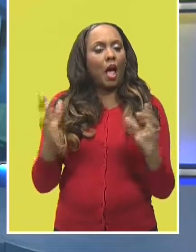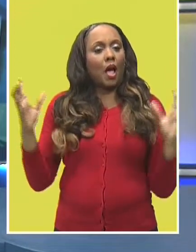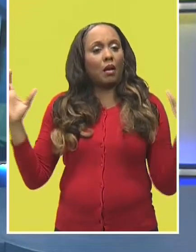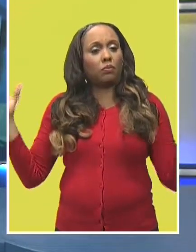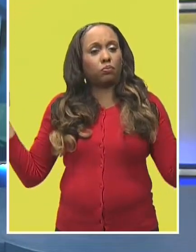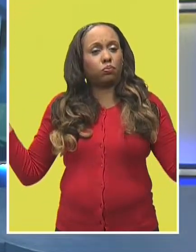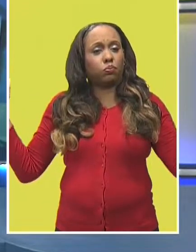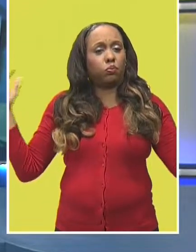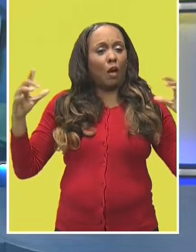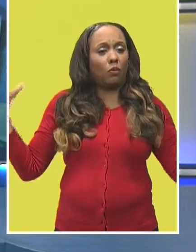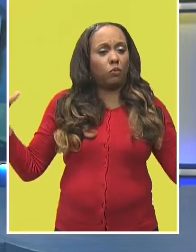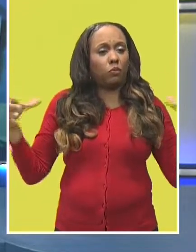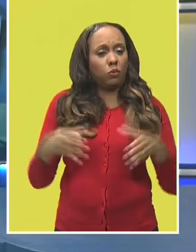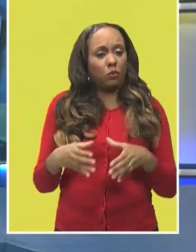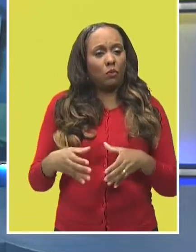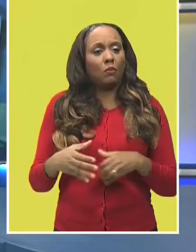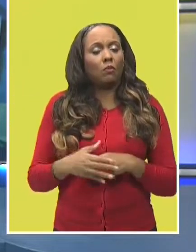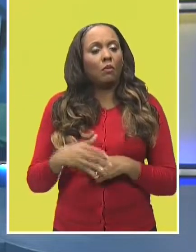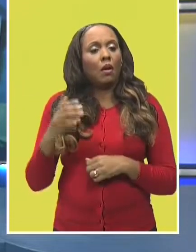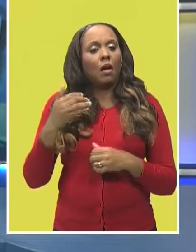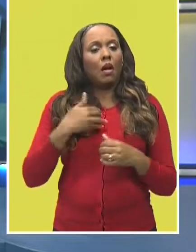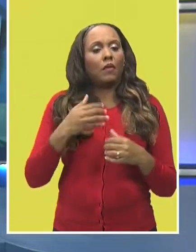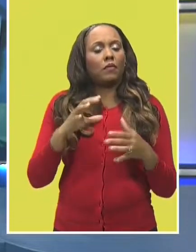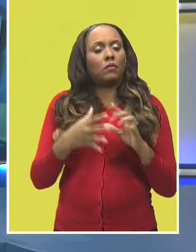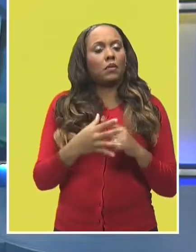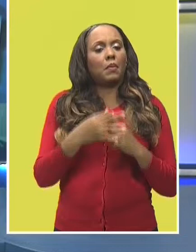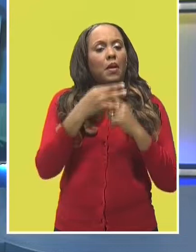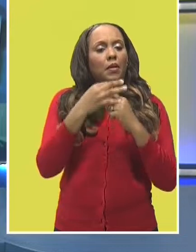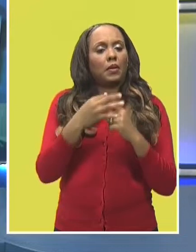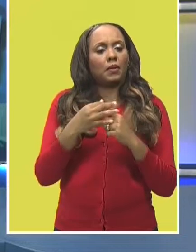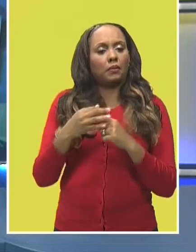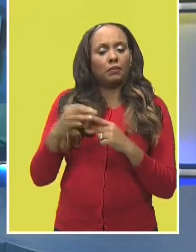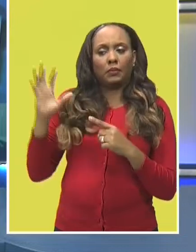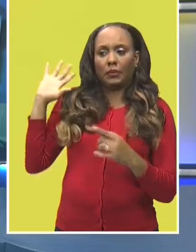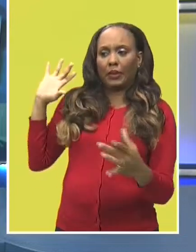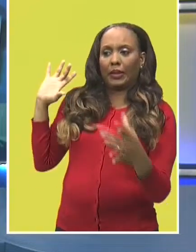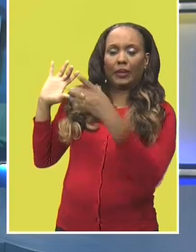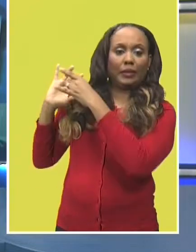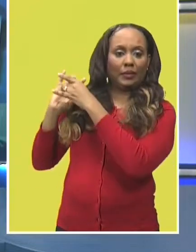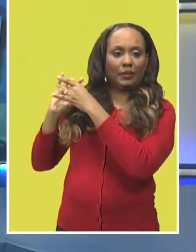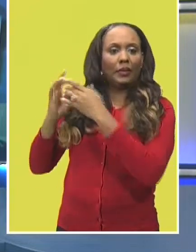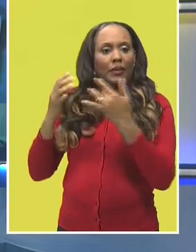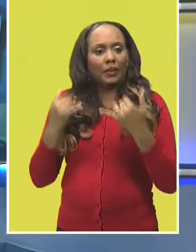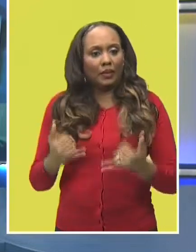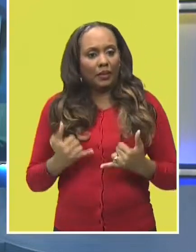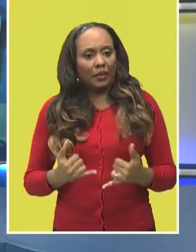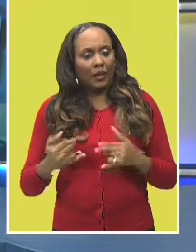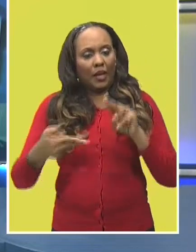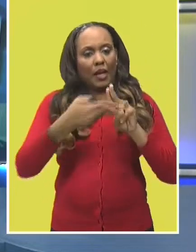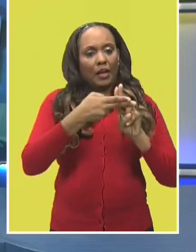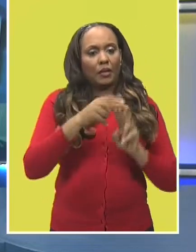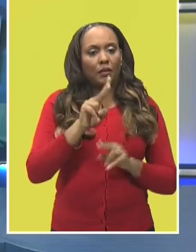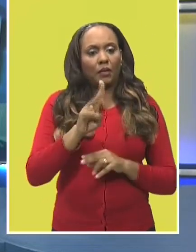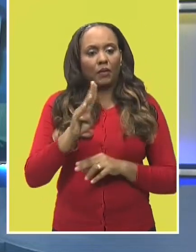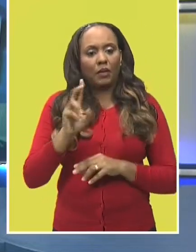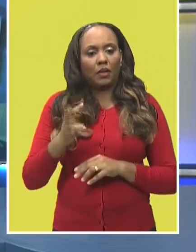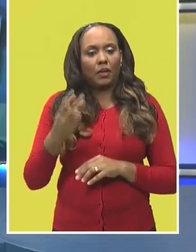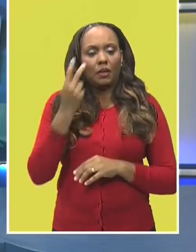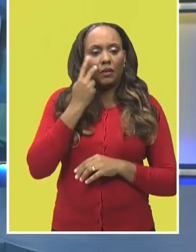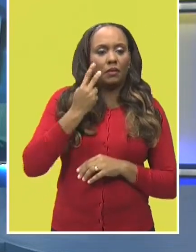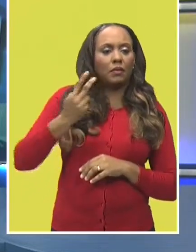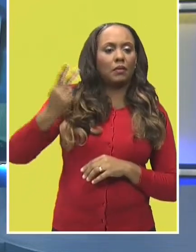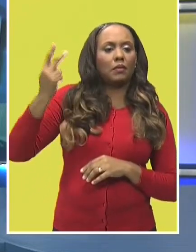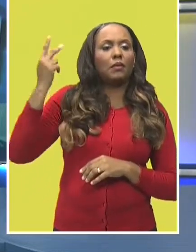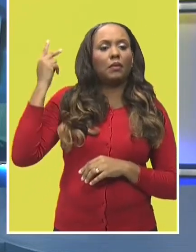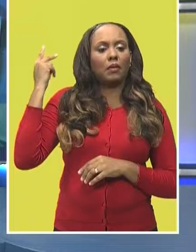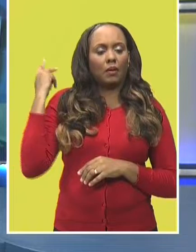Regathering 2020 have a special connection to their past. And in tonight's edition of #246, Shane Jones looks at one